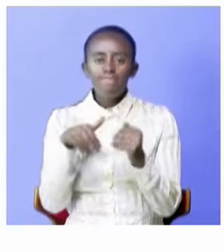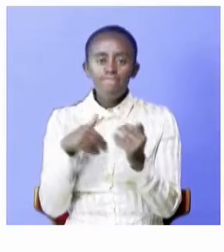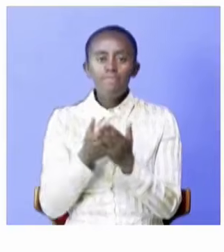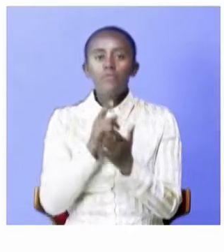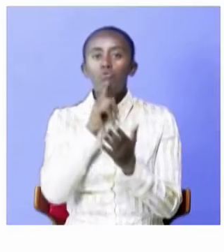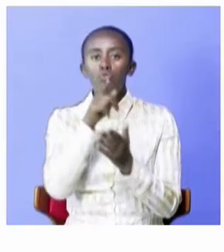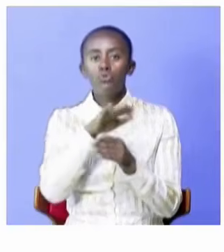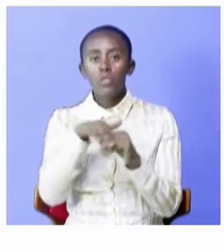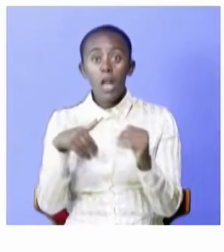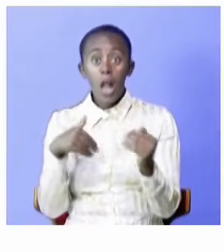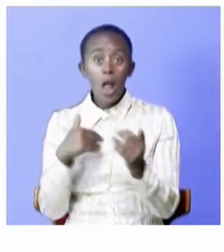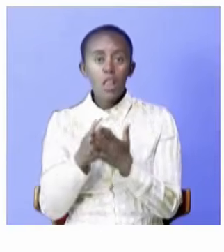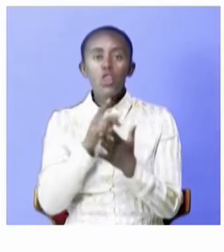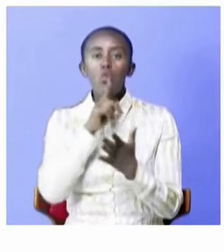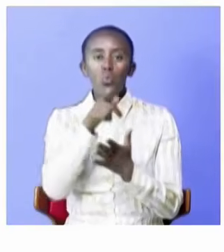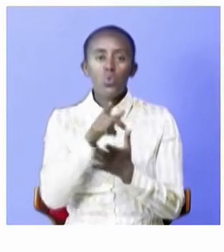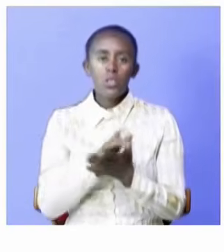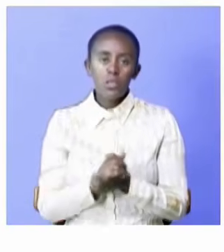truth.